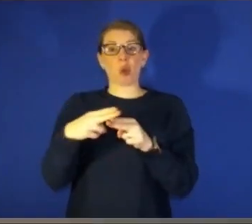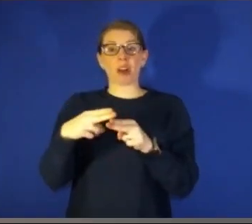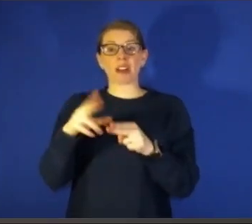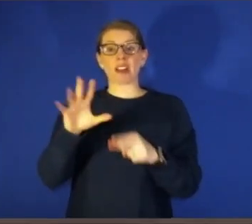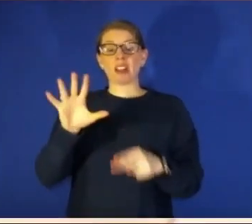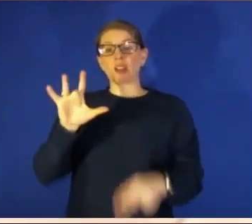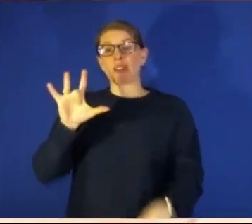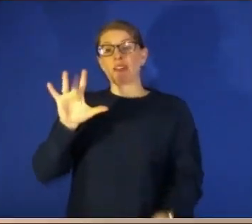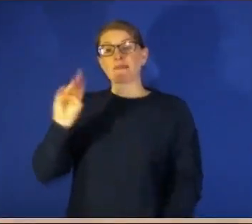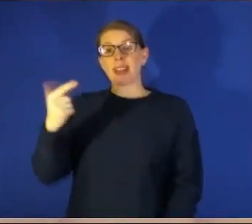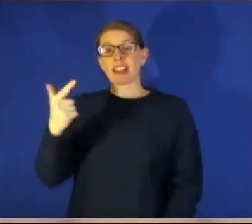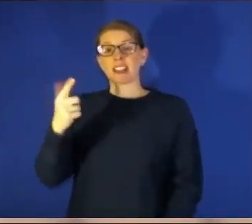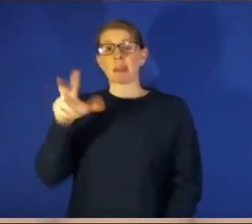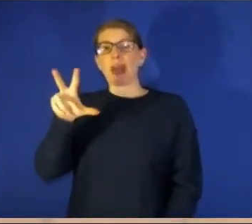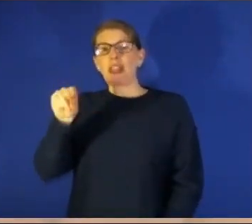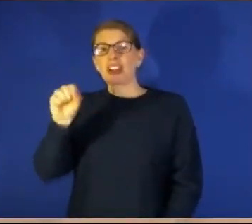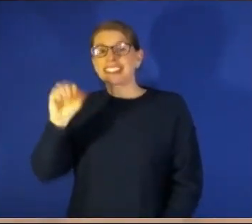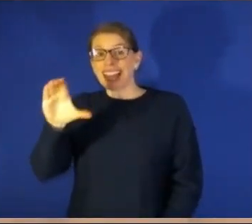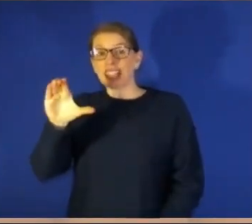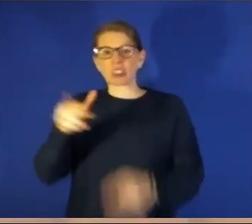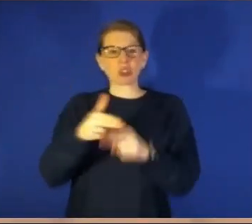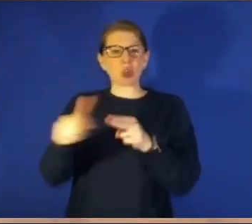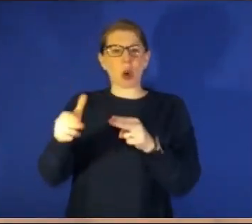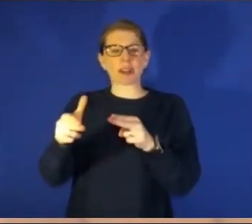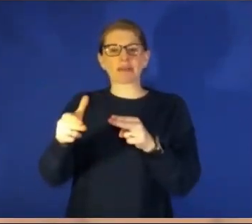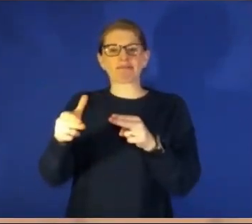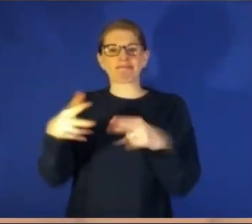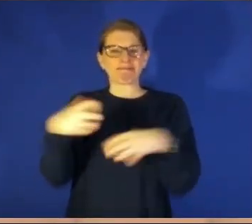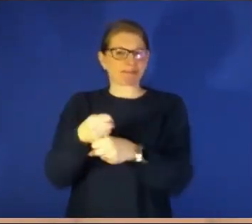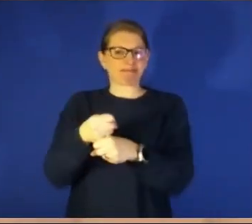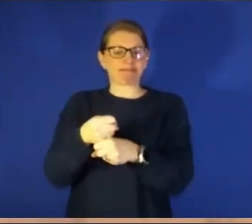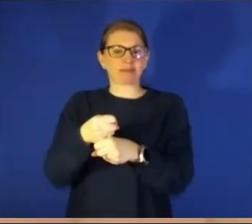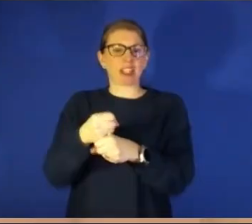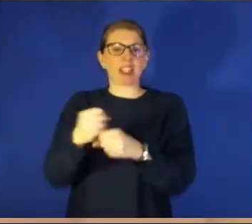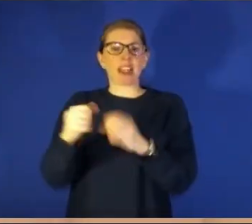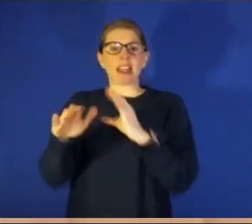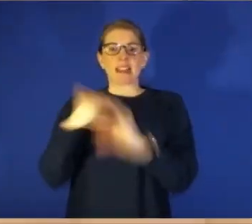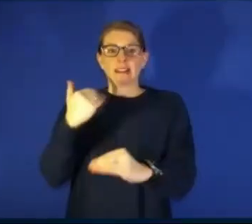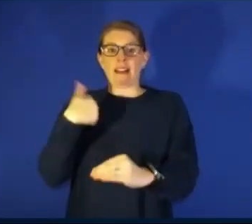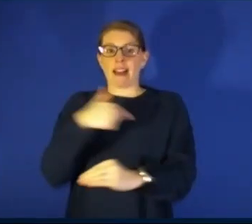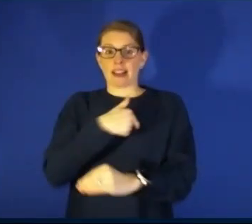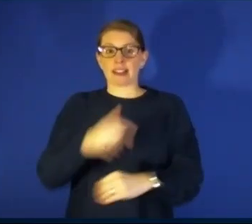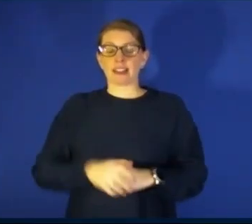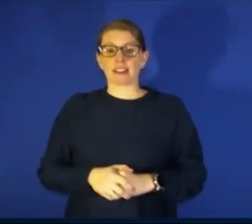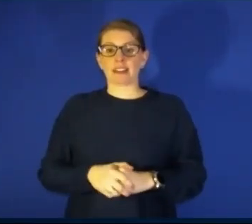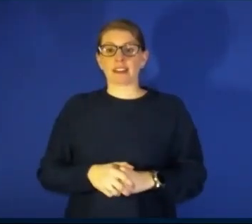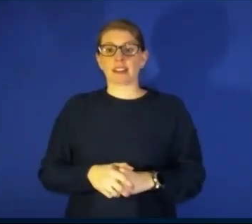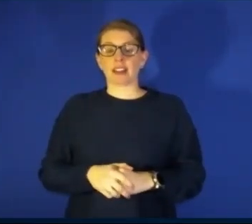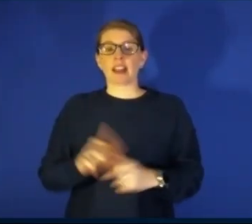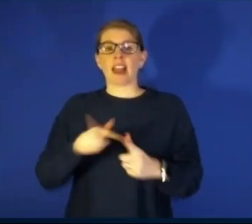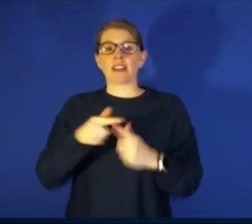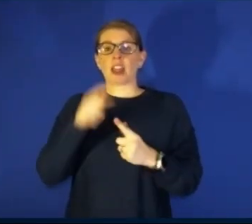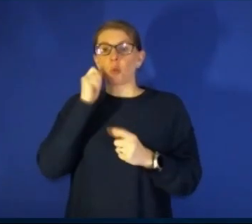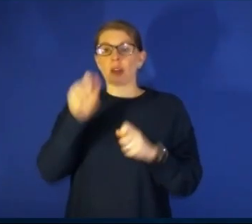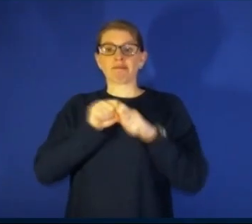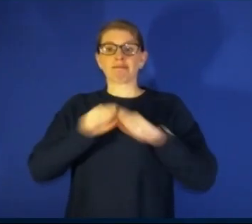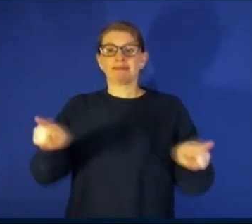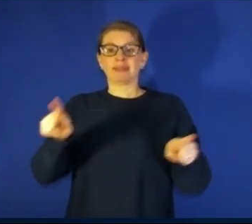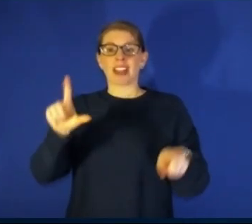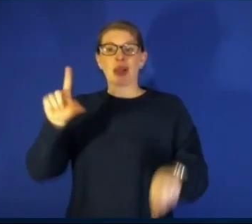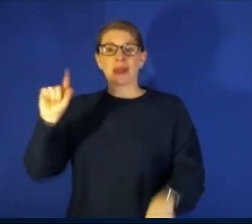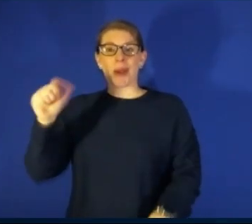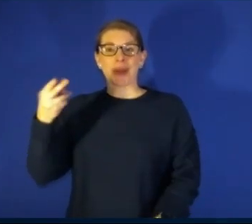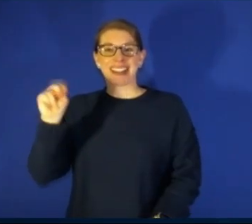which is about 30 seconds. So keep them kind of short and tight. Then you can send them in to us. And then, of course, we are going to send them on air. Yes, Logan, nice to see you